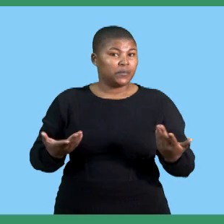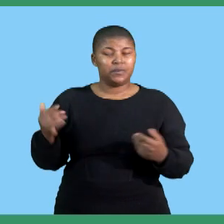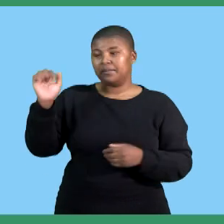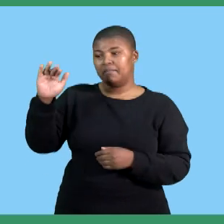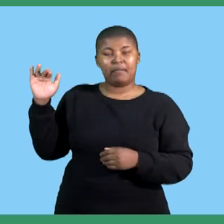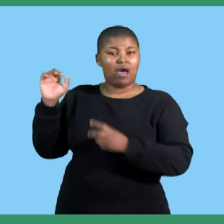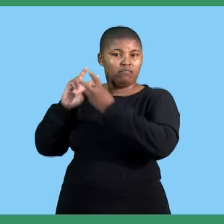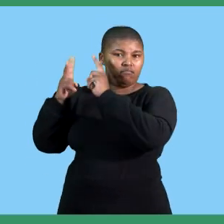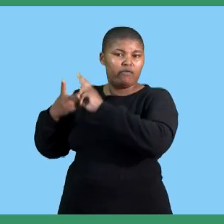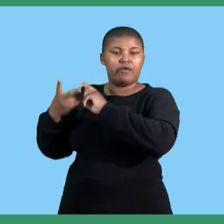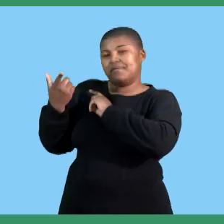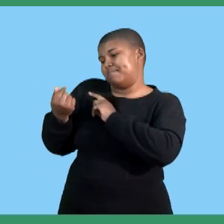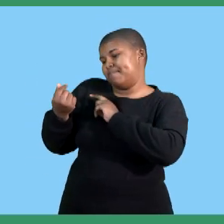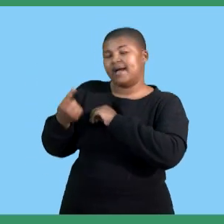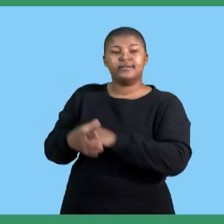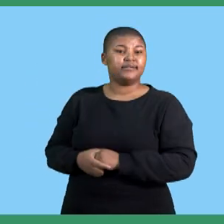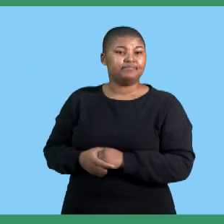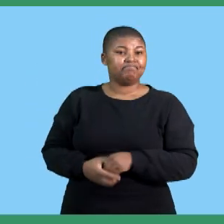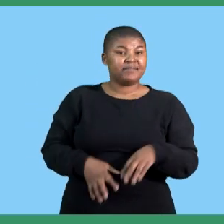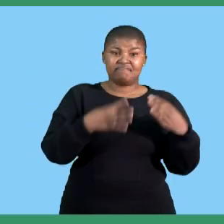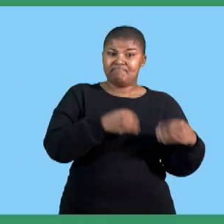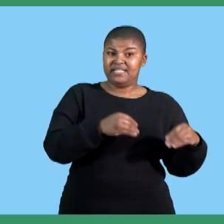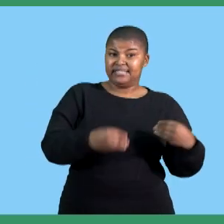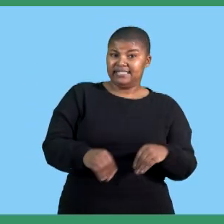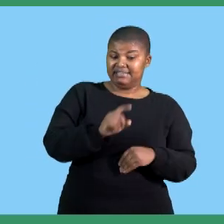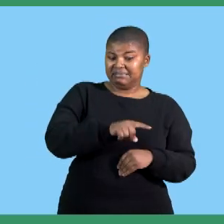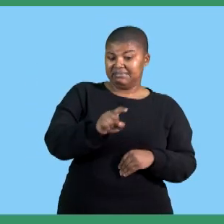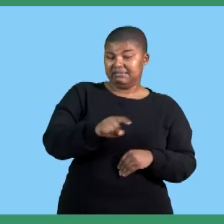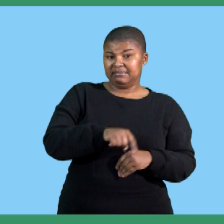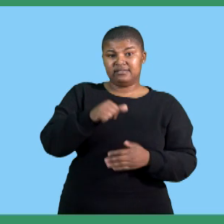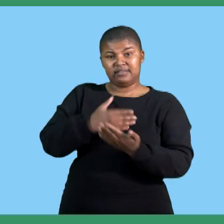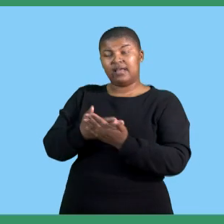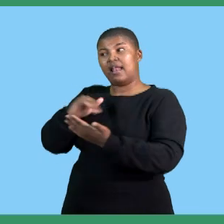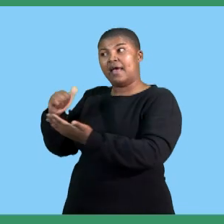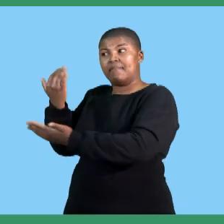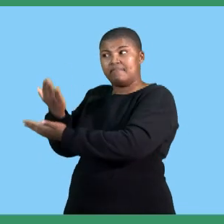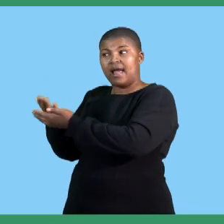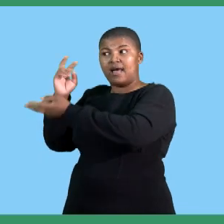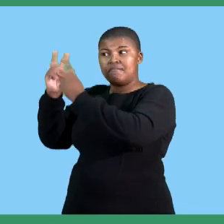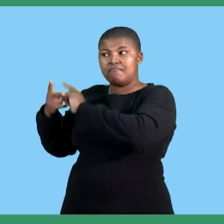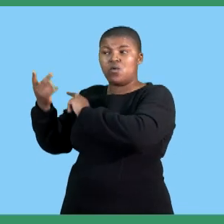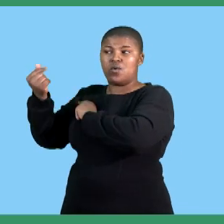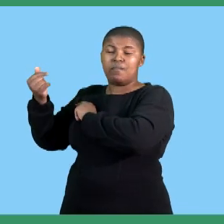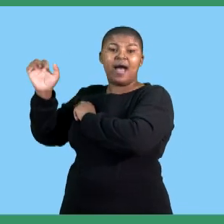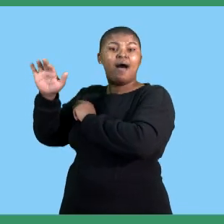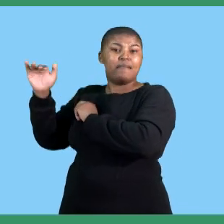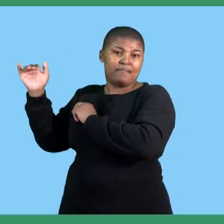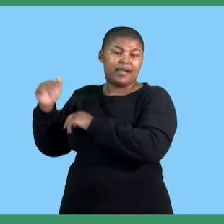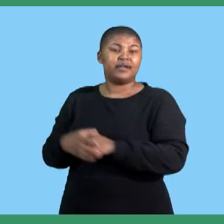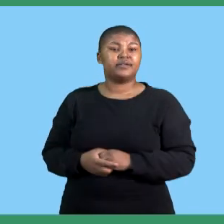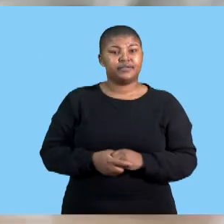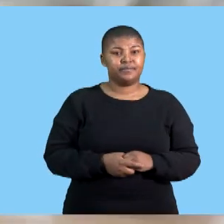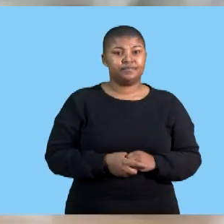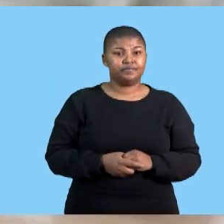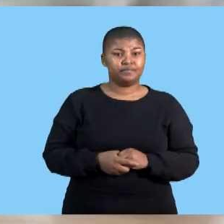loans. Businesses may apply to borrow money from the bank. So another source of funding, we can go to